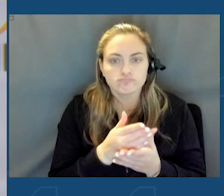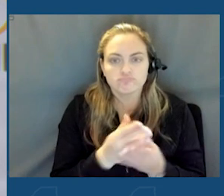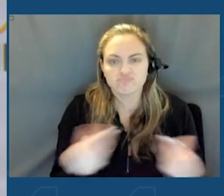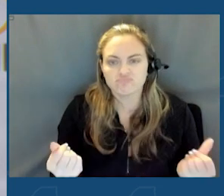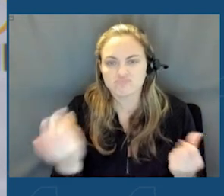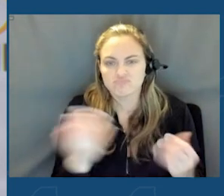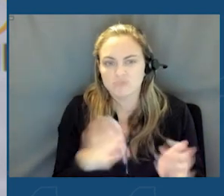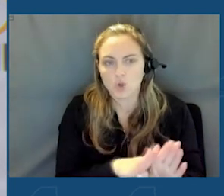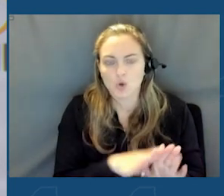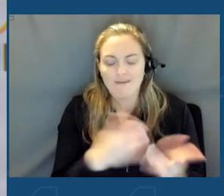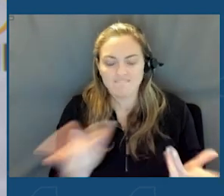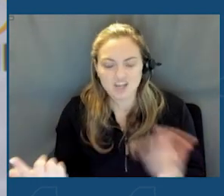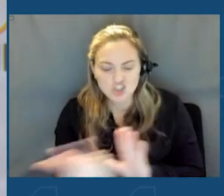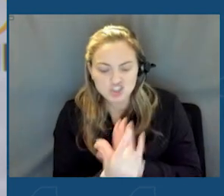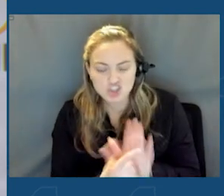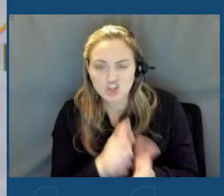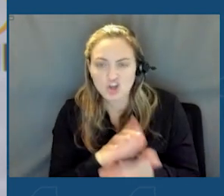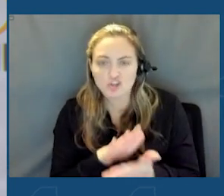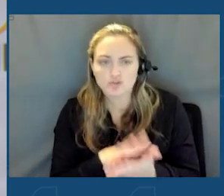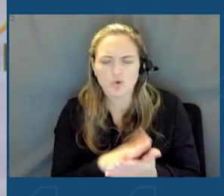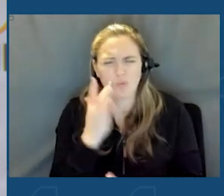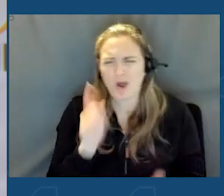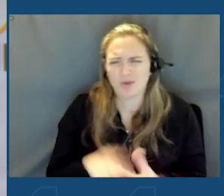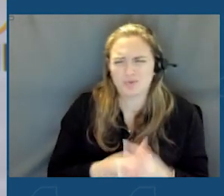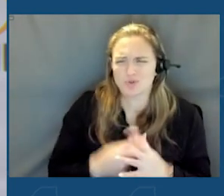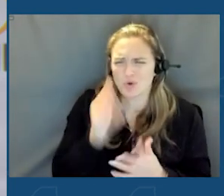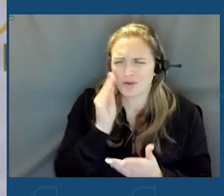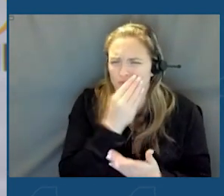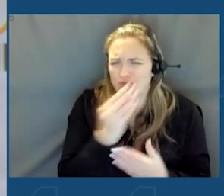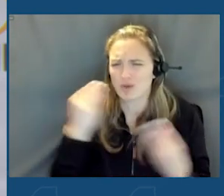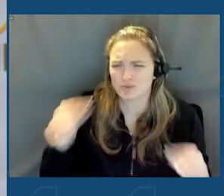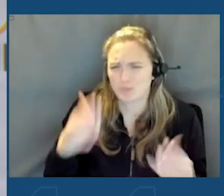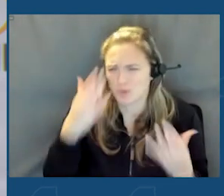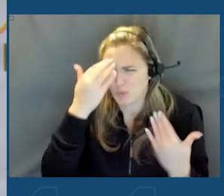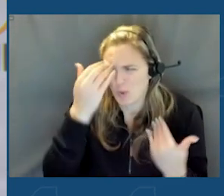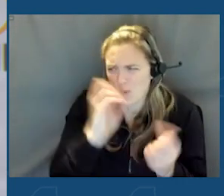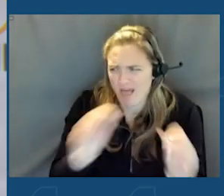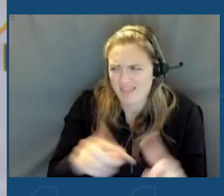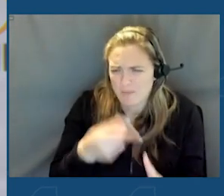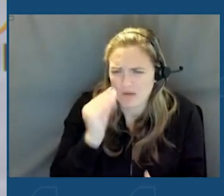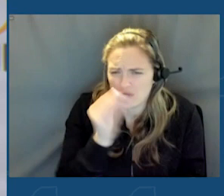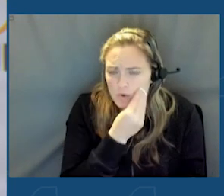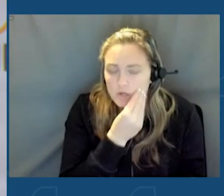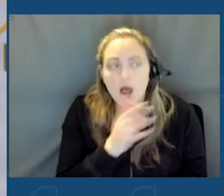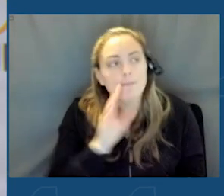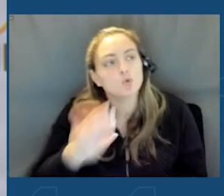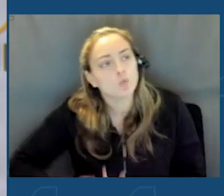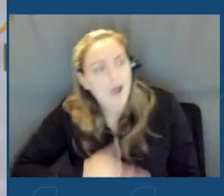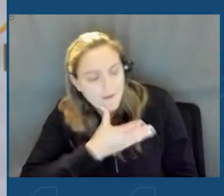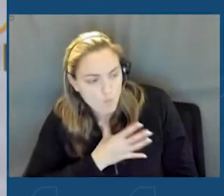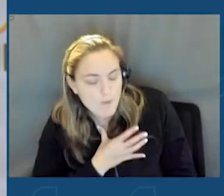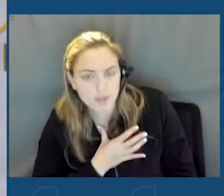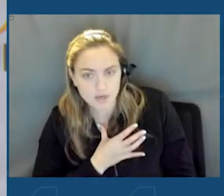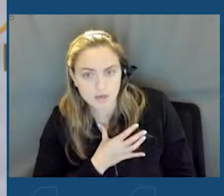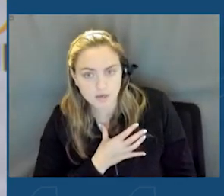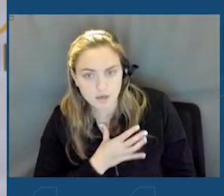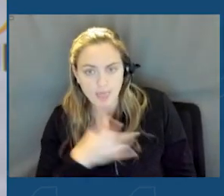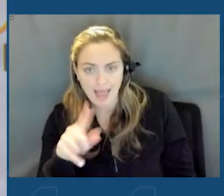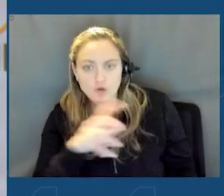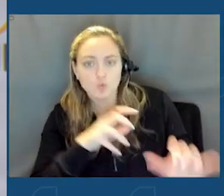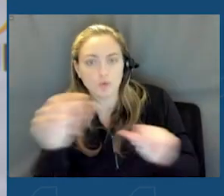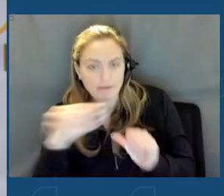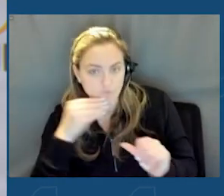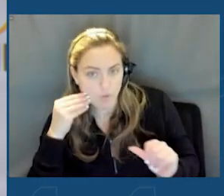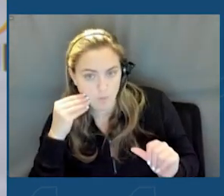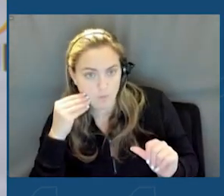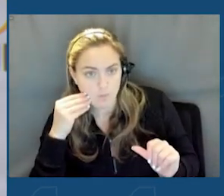school, I'm going to start a flower shop. Mom, why are you starting? You don't know anything about flowers. She says, I'm going to hire women who've had to leave their homes, and I'm going to